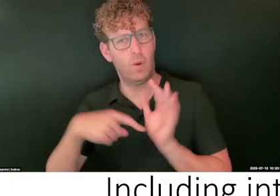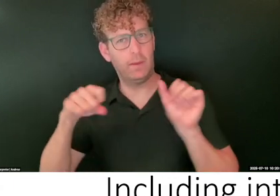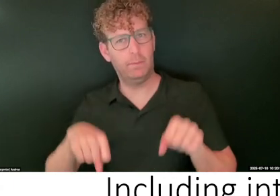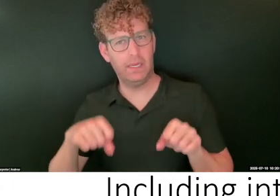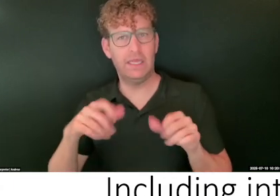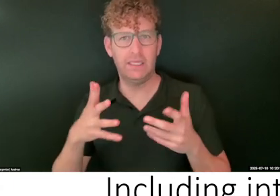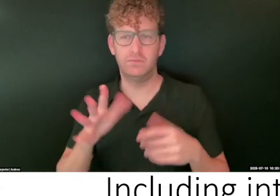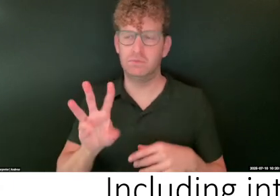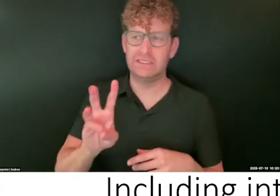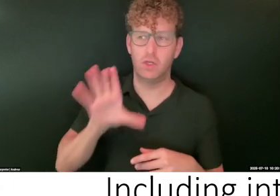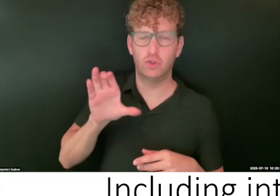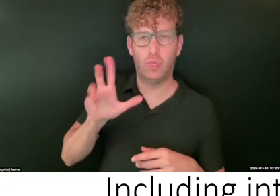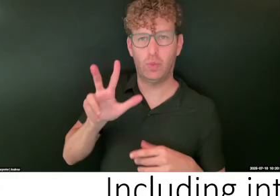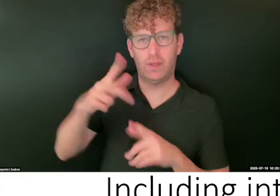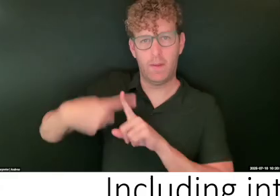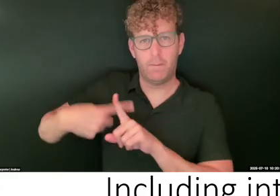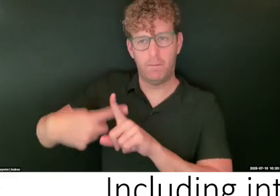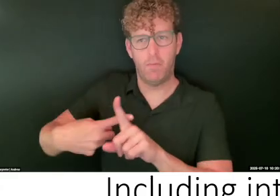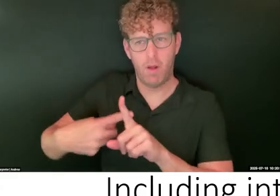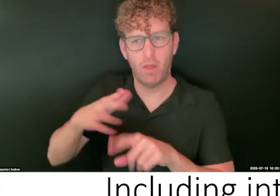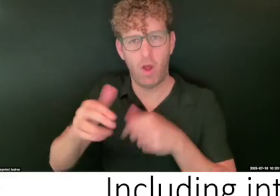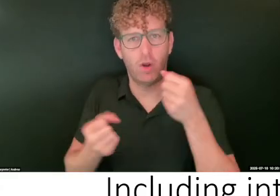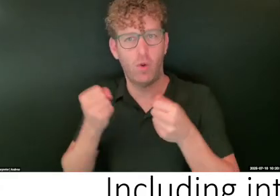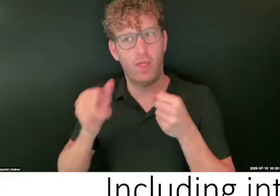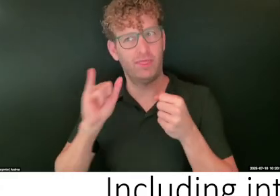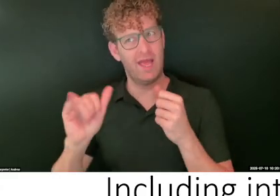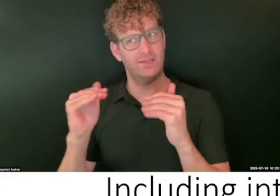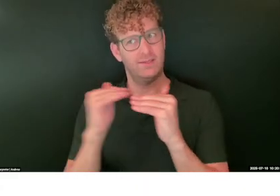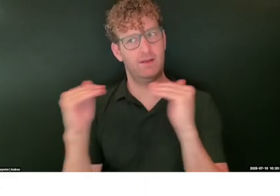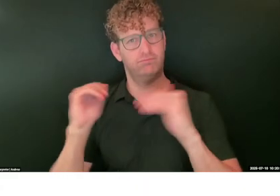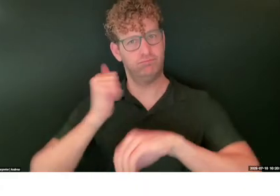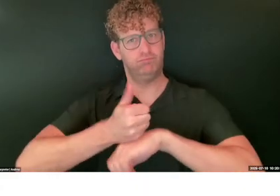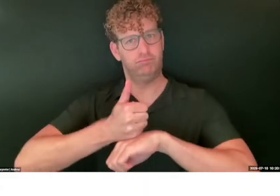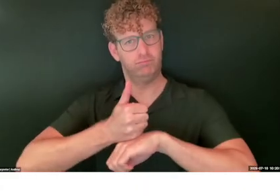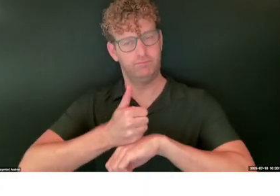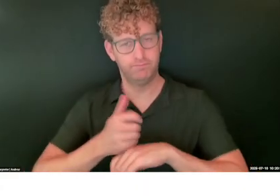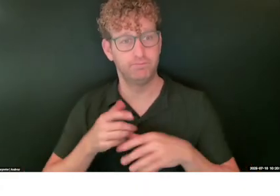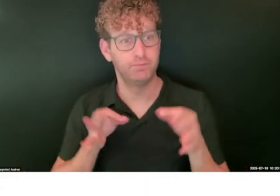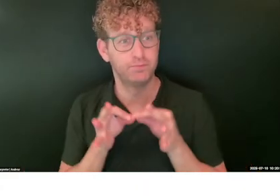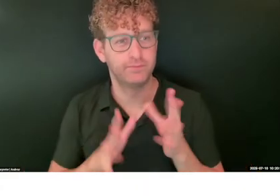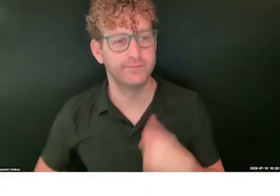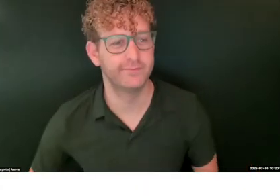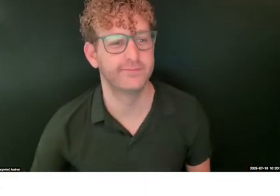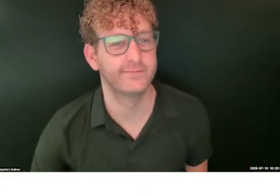vehicle. So that's our threshold that we're going to be evaluating against.